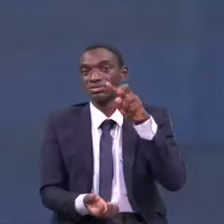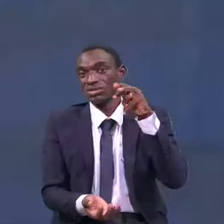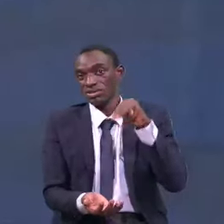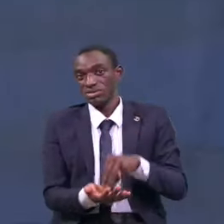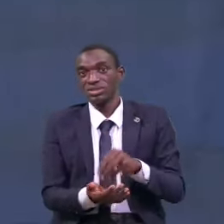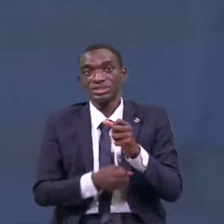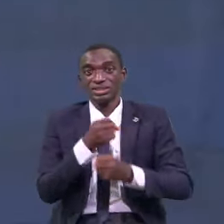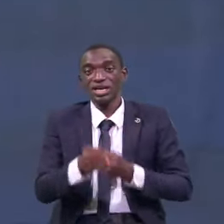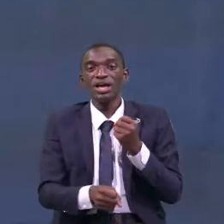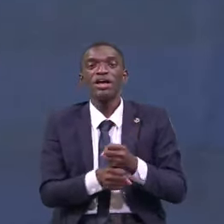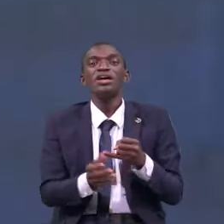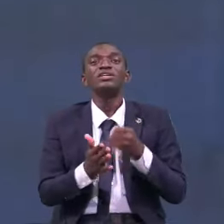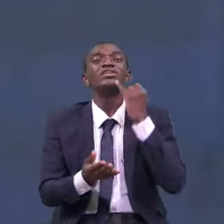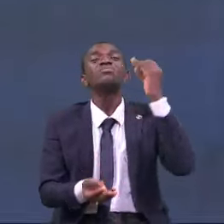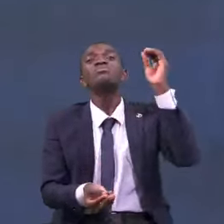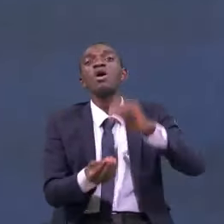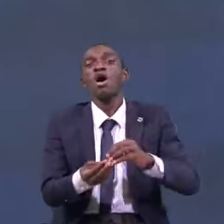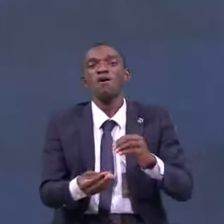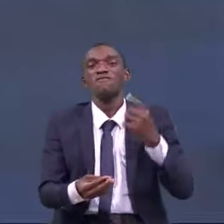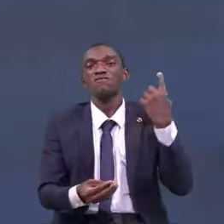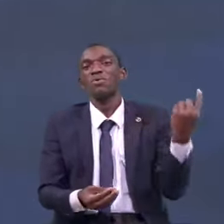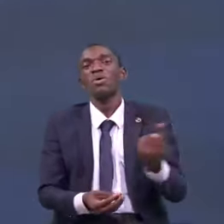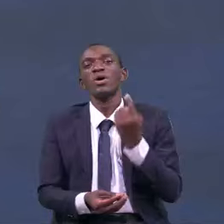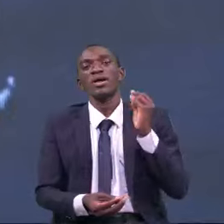it's forever and ever.